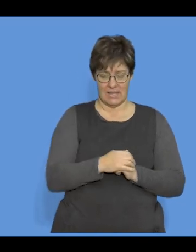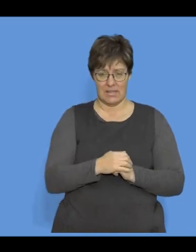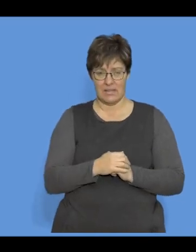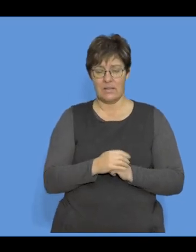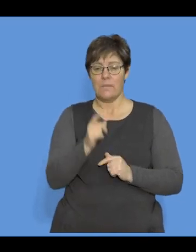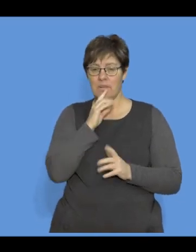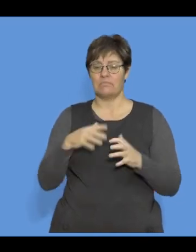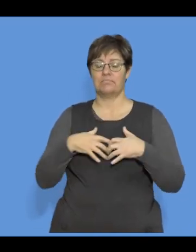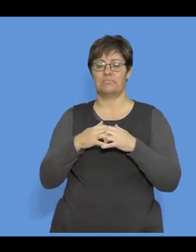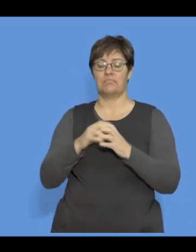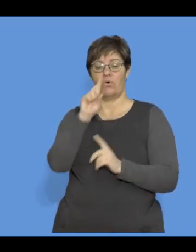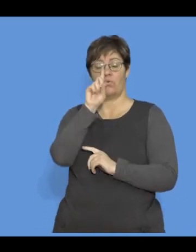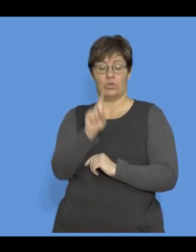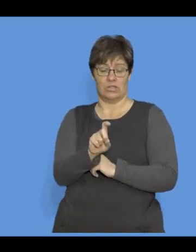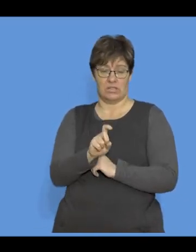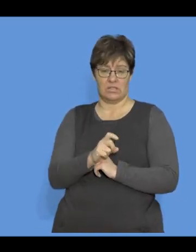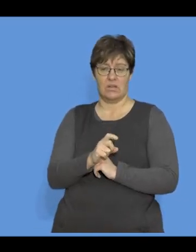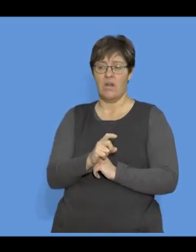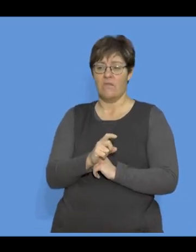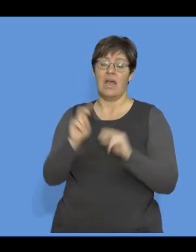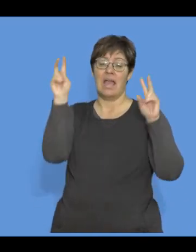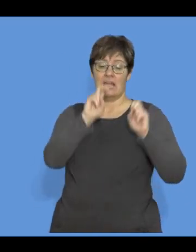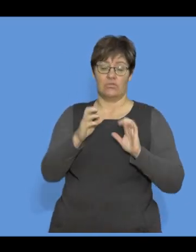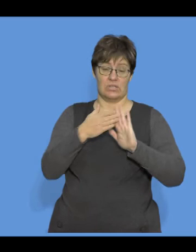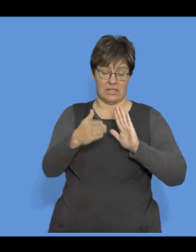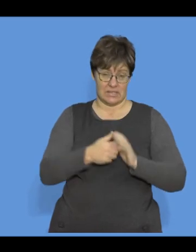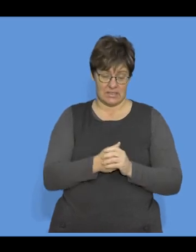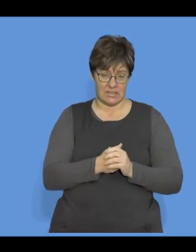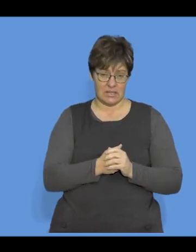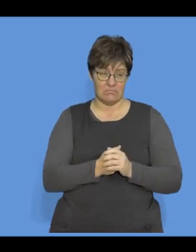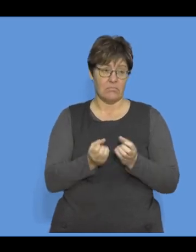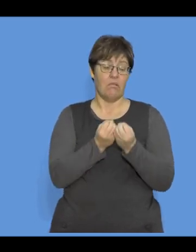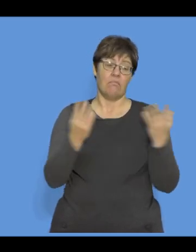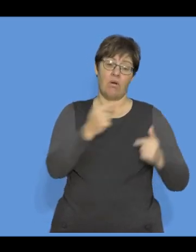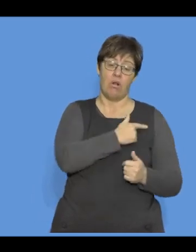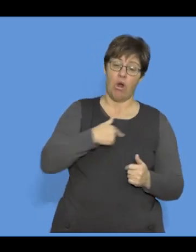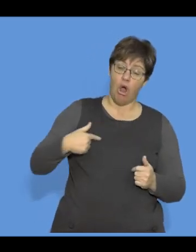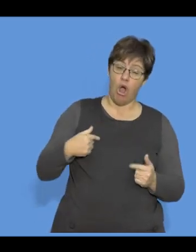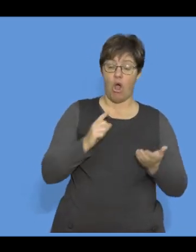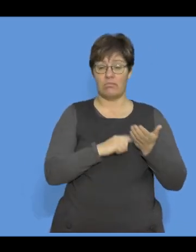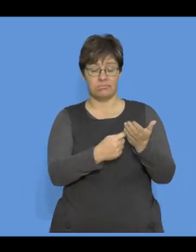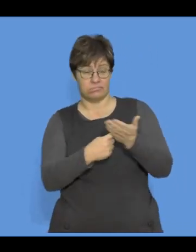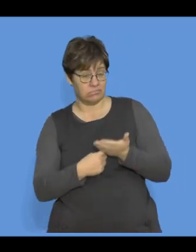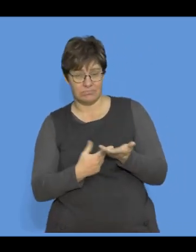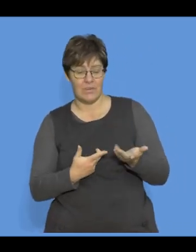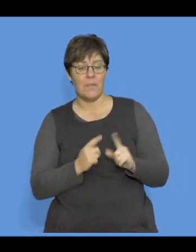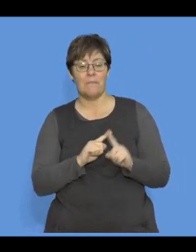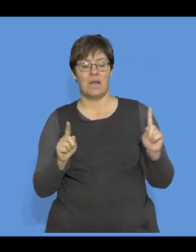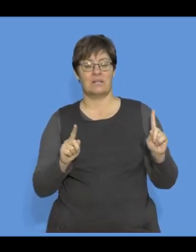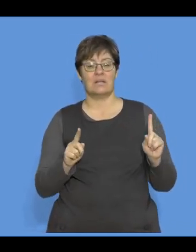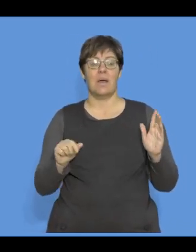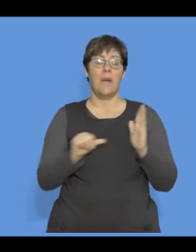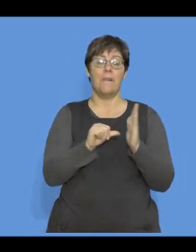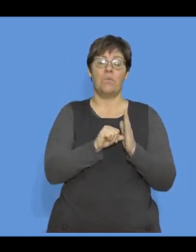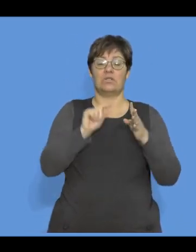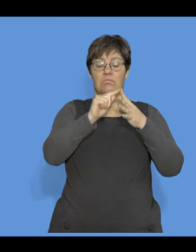to this question on electrostatics. And I'm not going to spend a long time on it, but I'm just going to point out some key